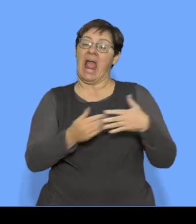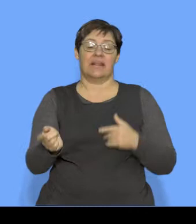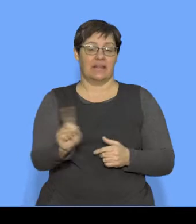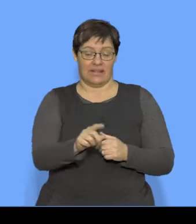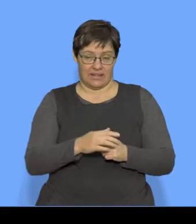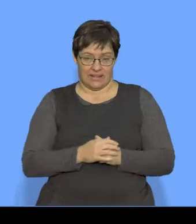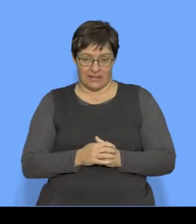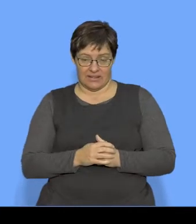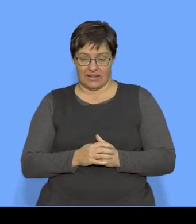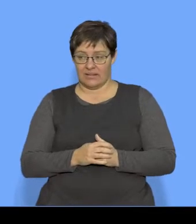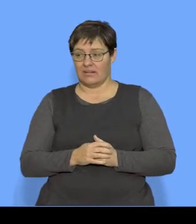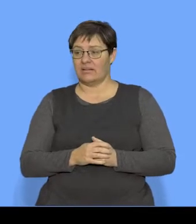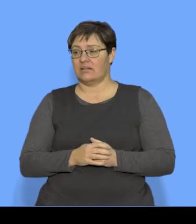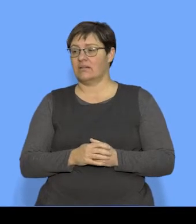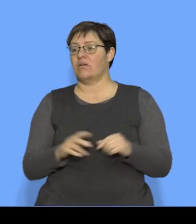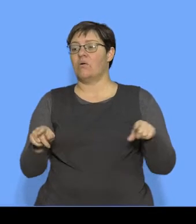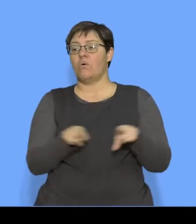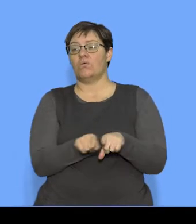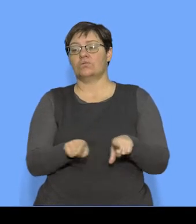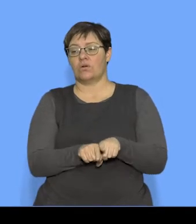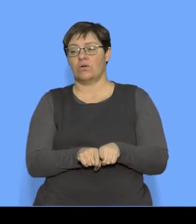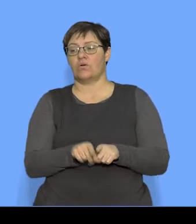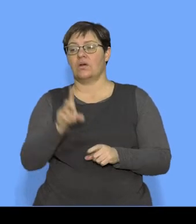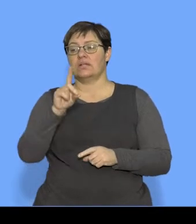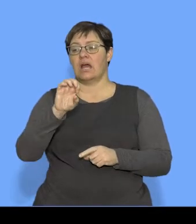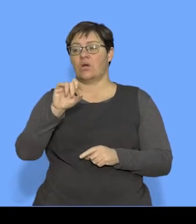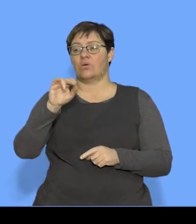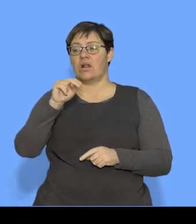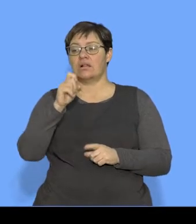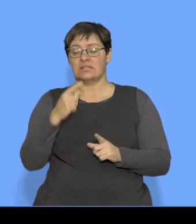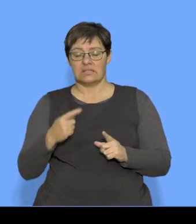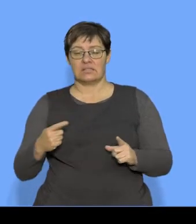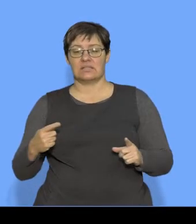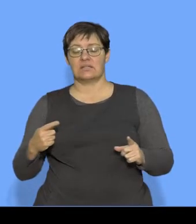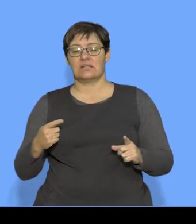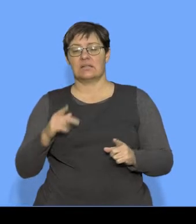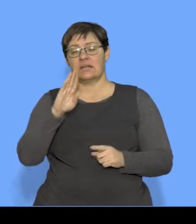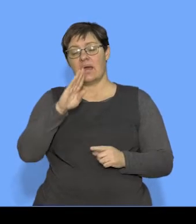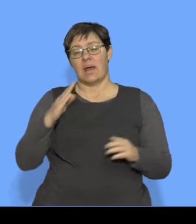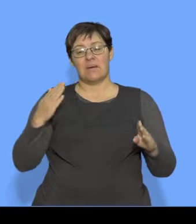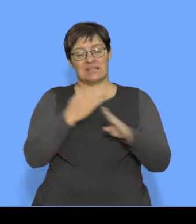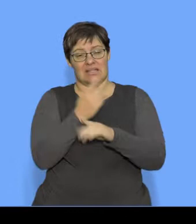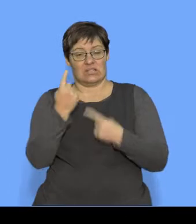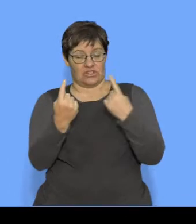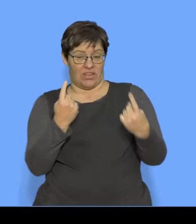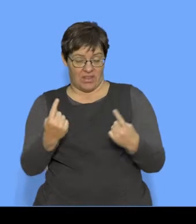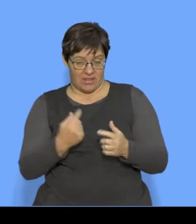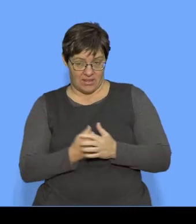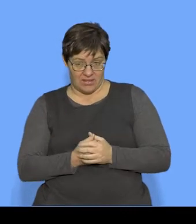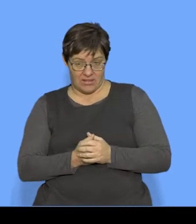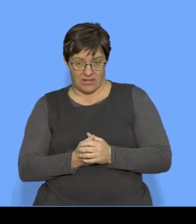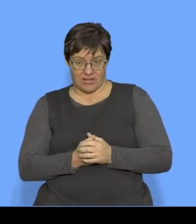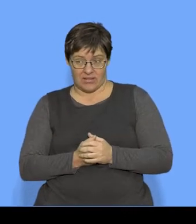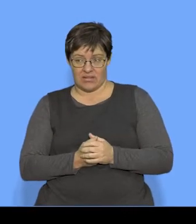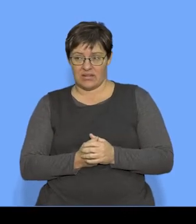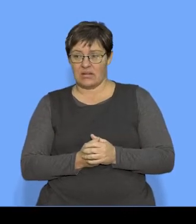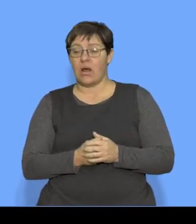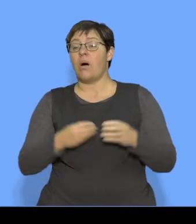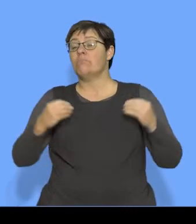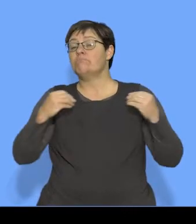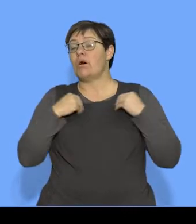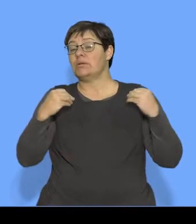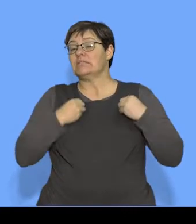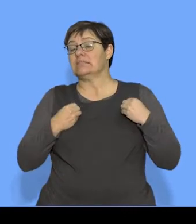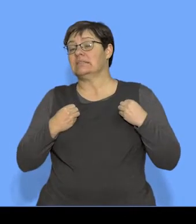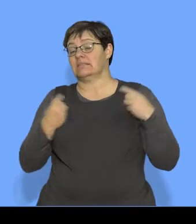angle. Then you can also prove that the diagonals bisect each other. Now, the additional thing from the